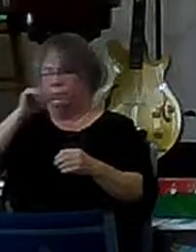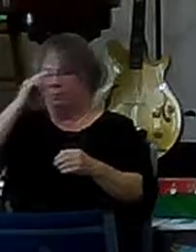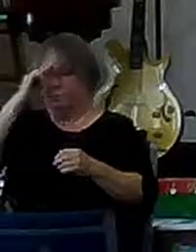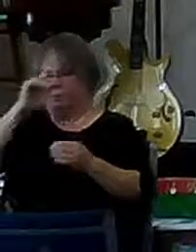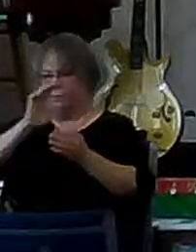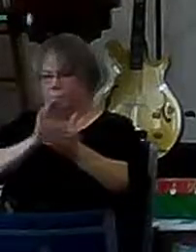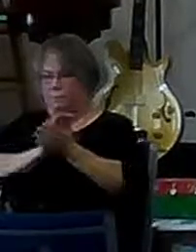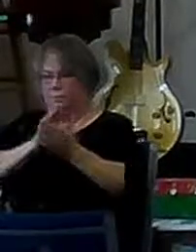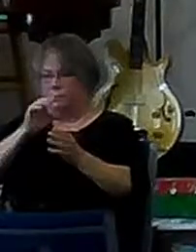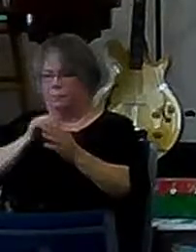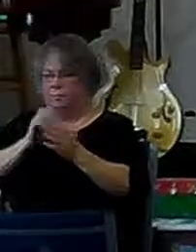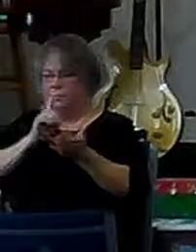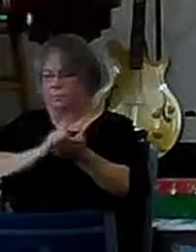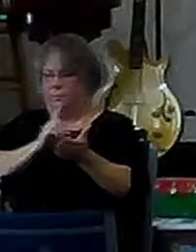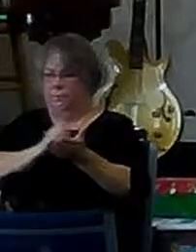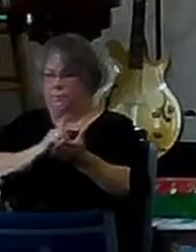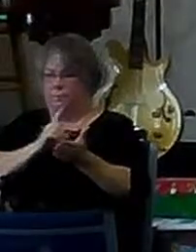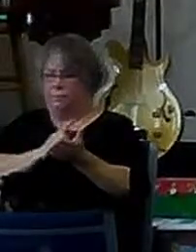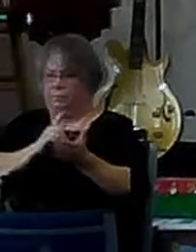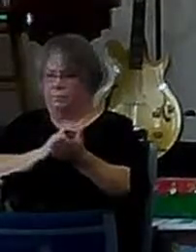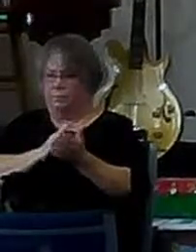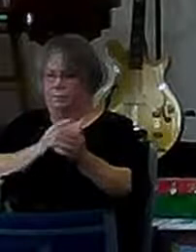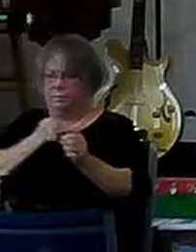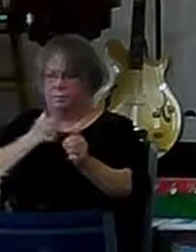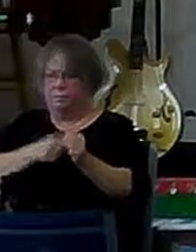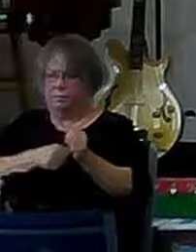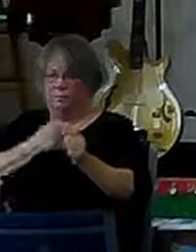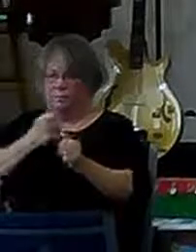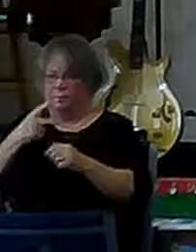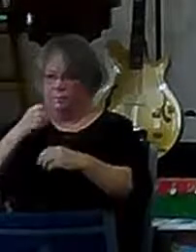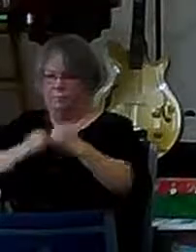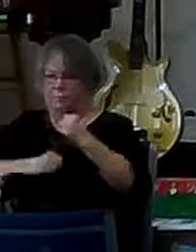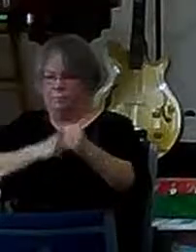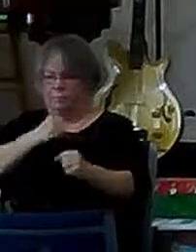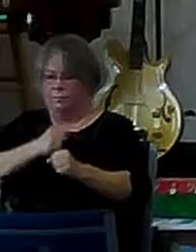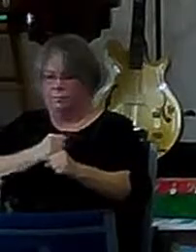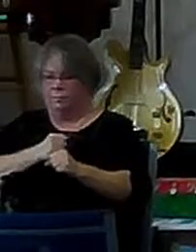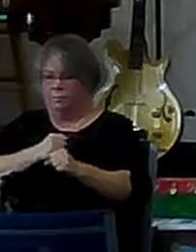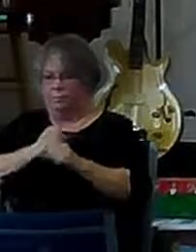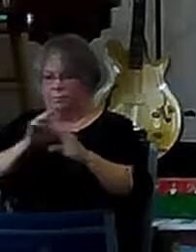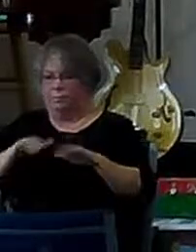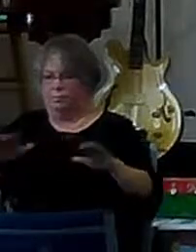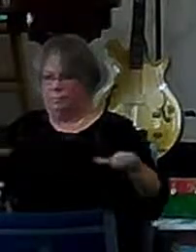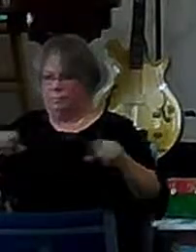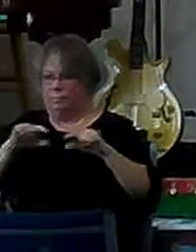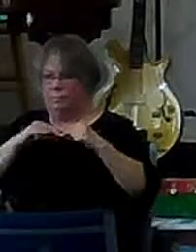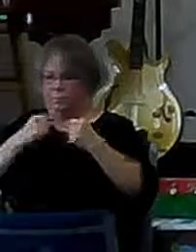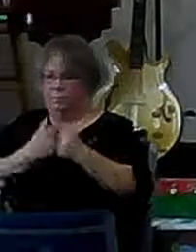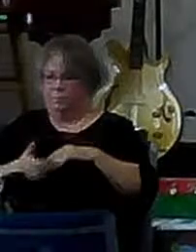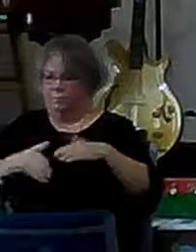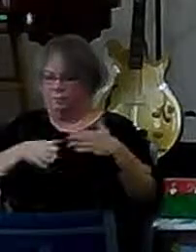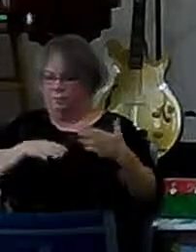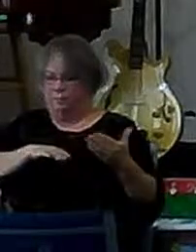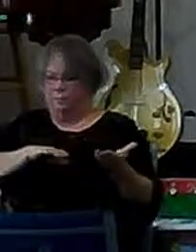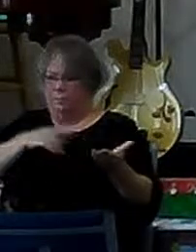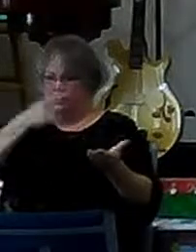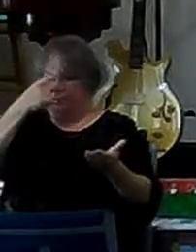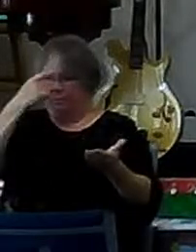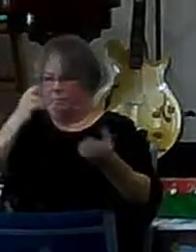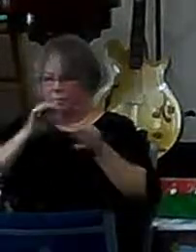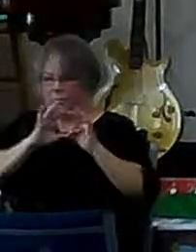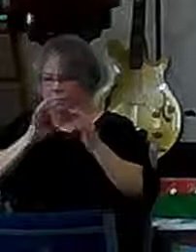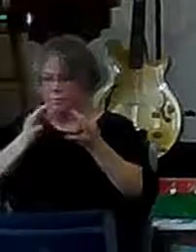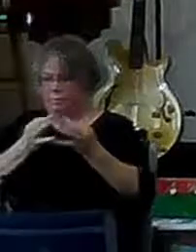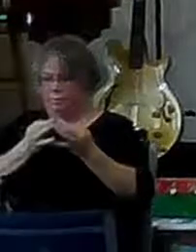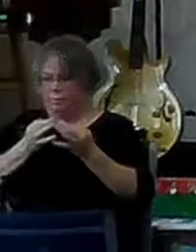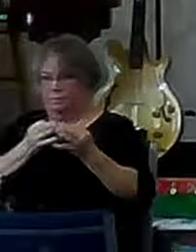believe in doctors. And so every couple of years, you will hear of a child in this group that has died because the